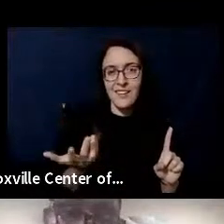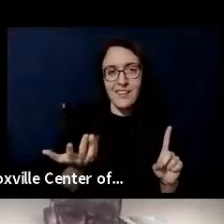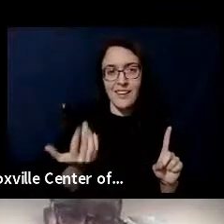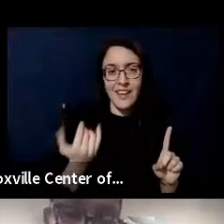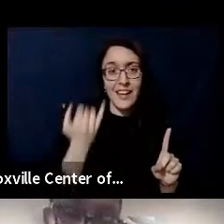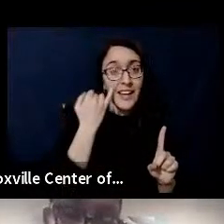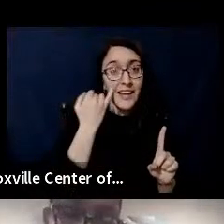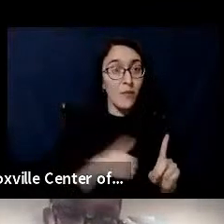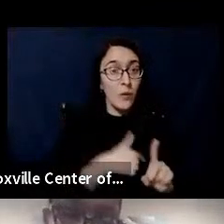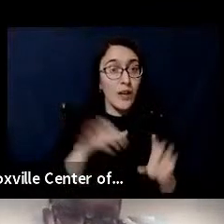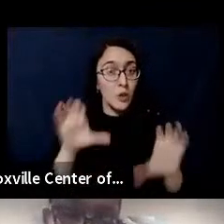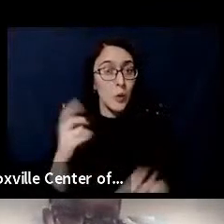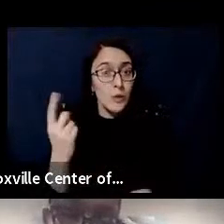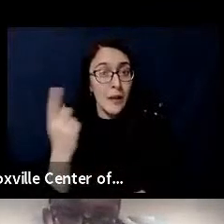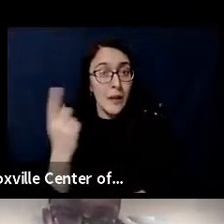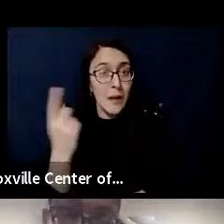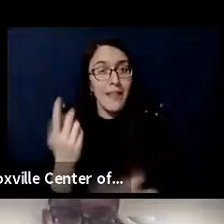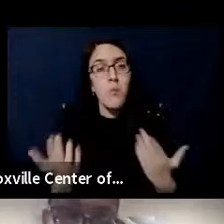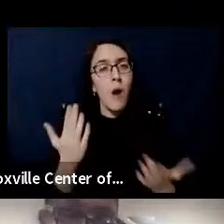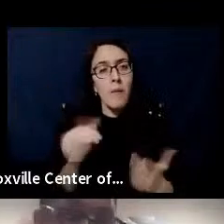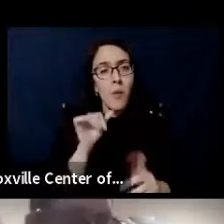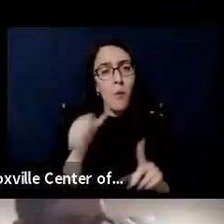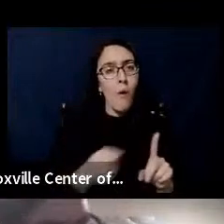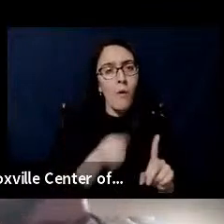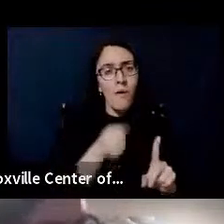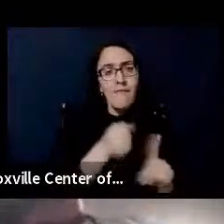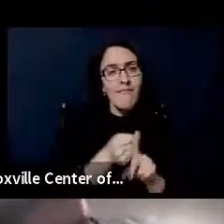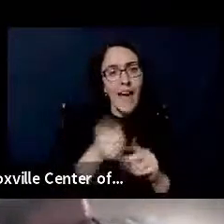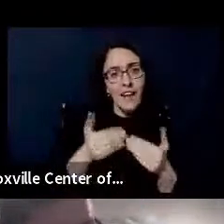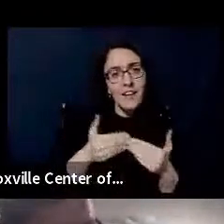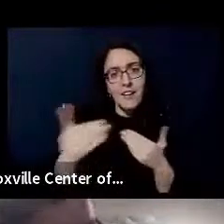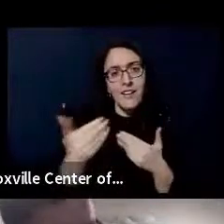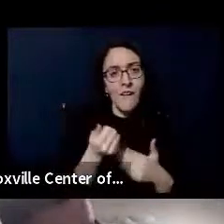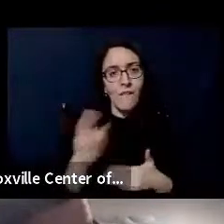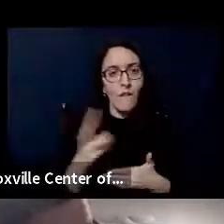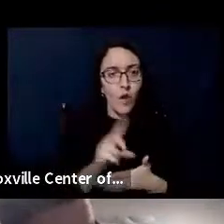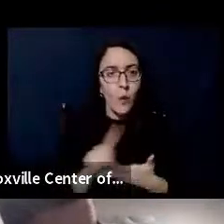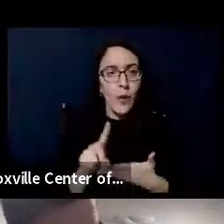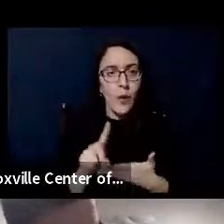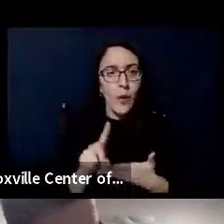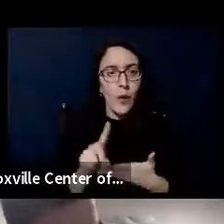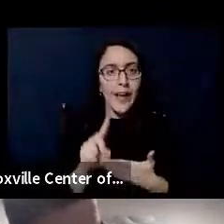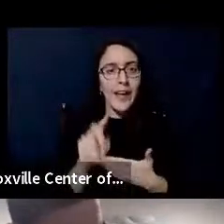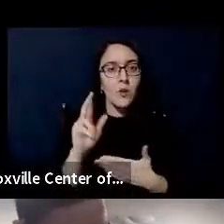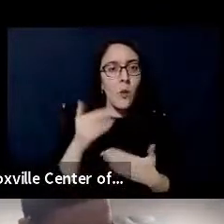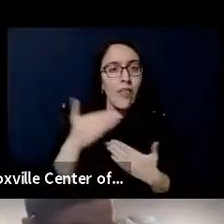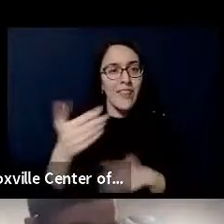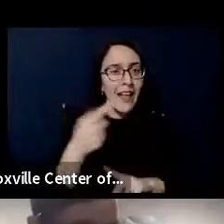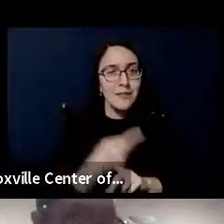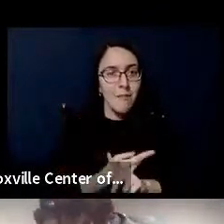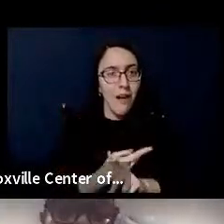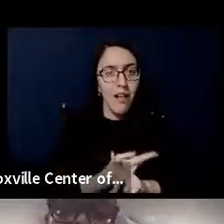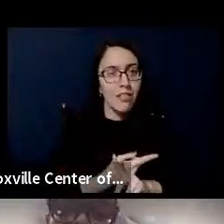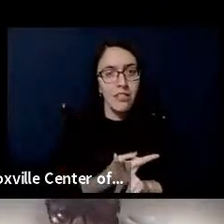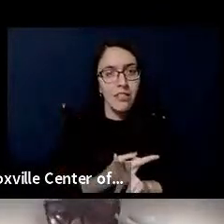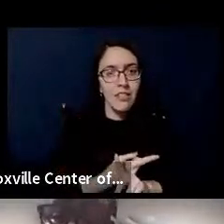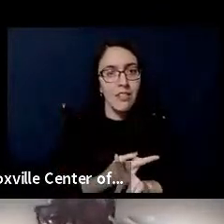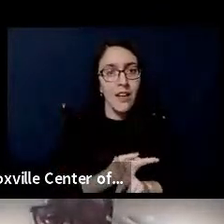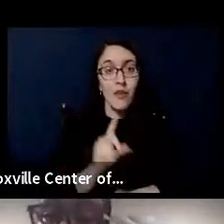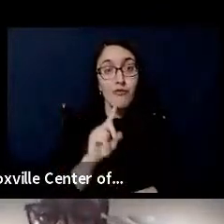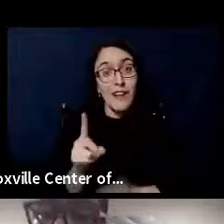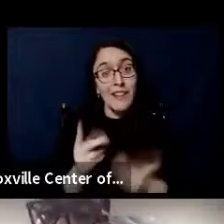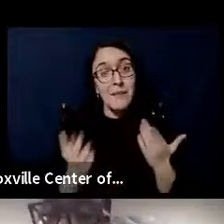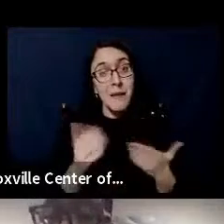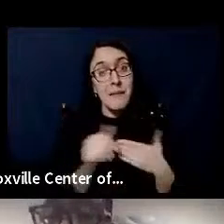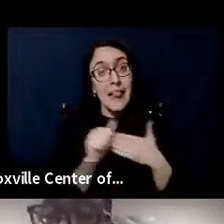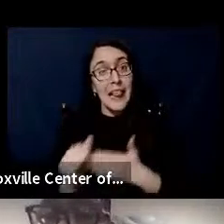any bearing on the next few weeks, if not even the next month, and that in fact it may